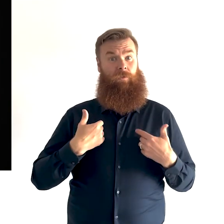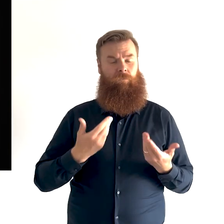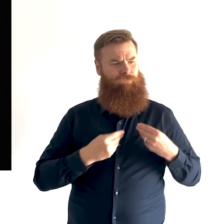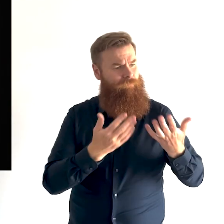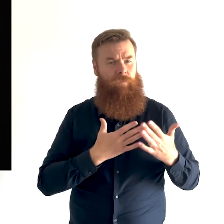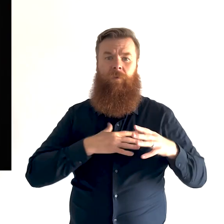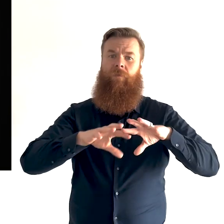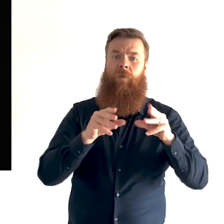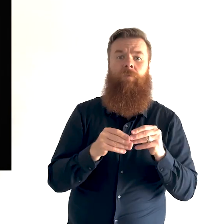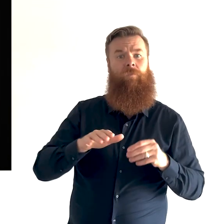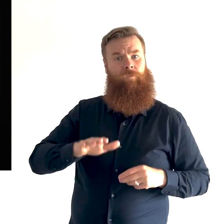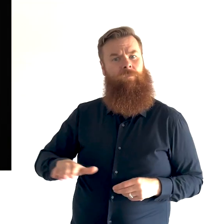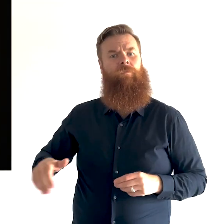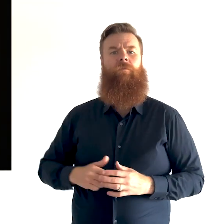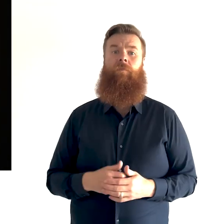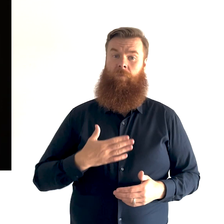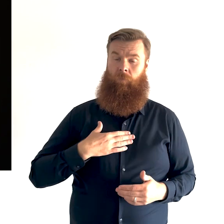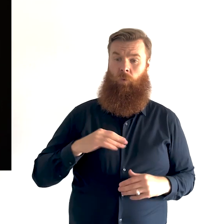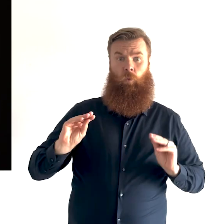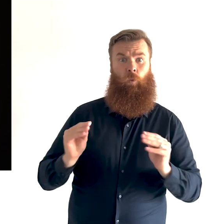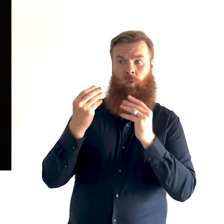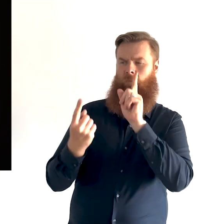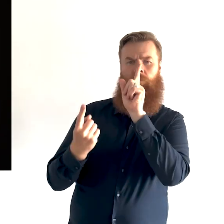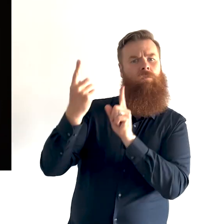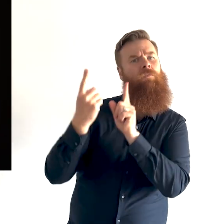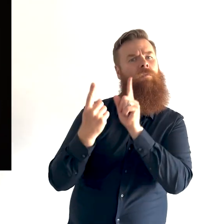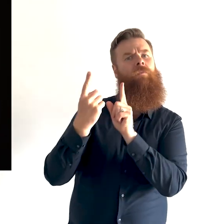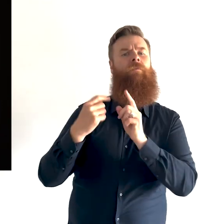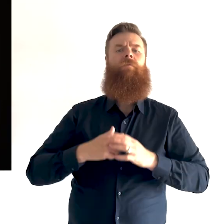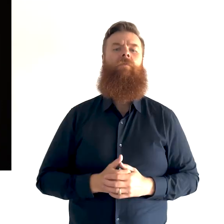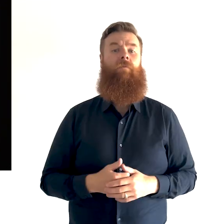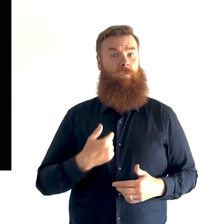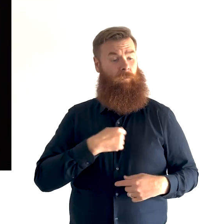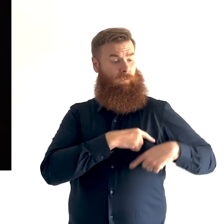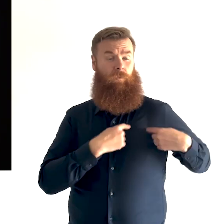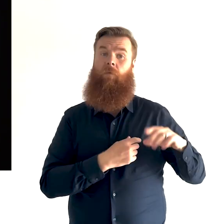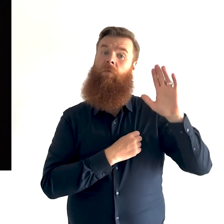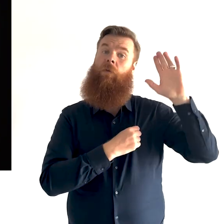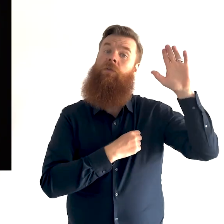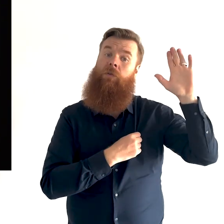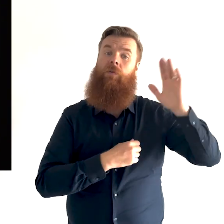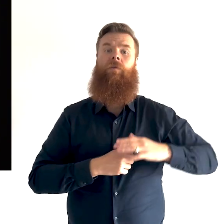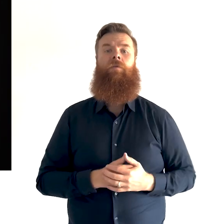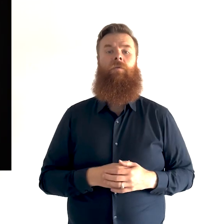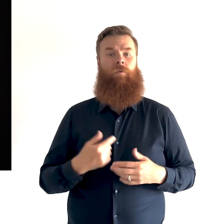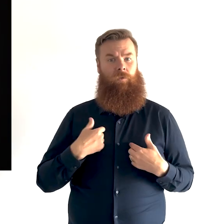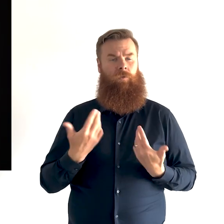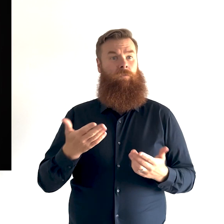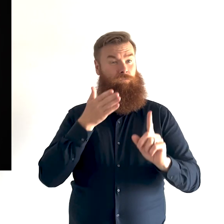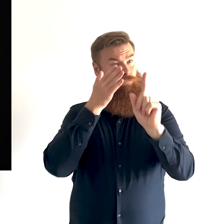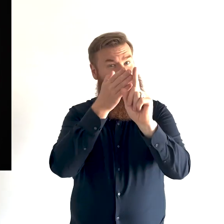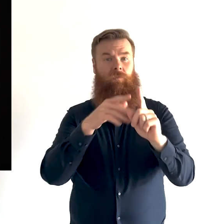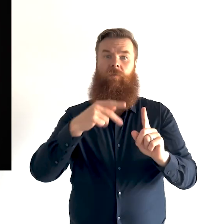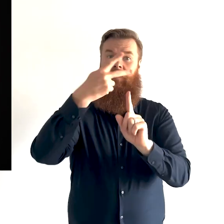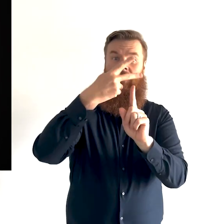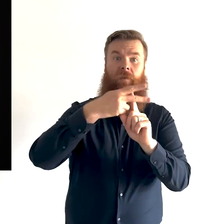I am providing for my family. I am a youth mentor. I am a volunteer. I am pursuing